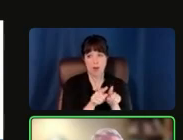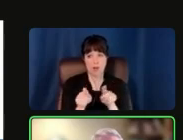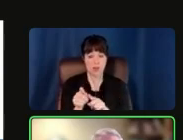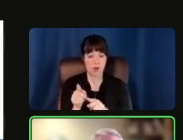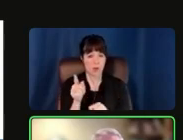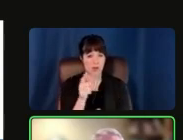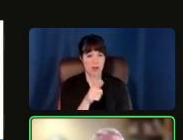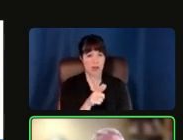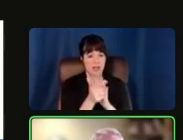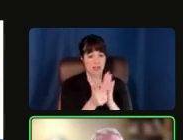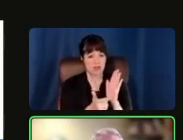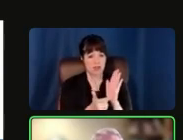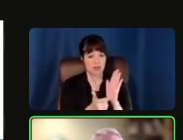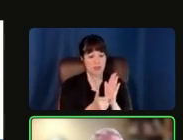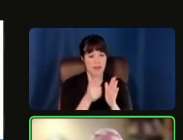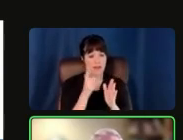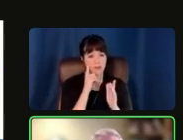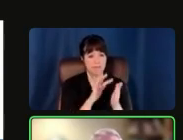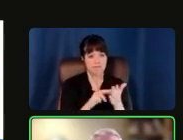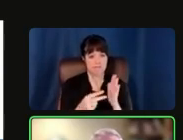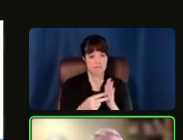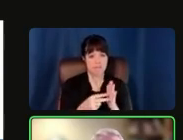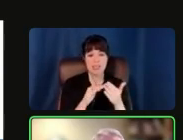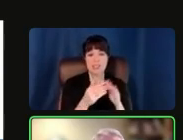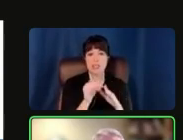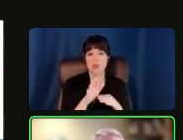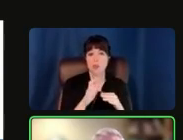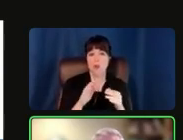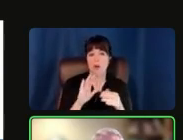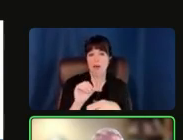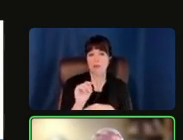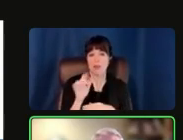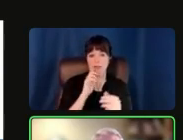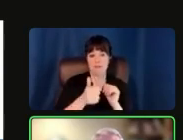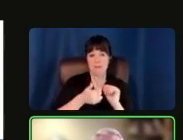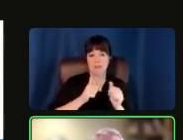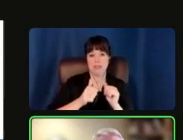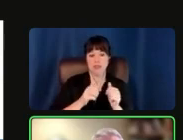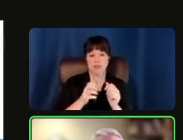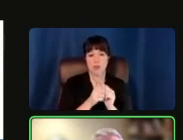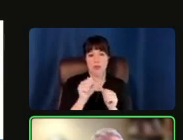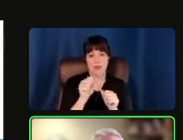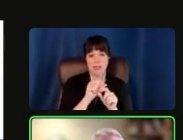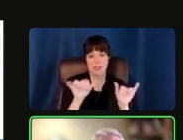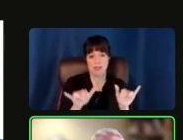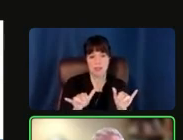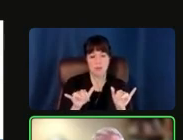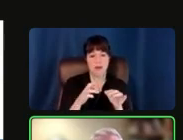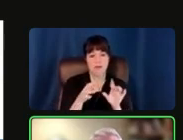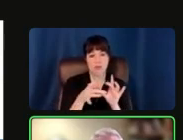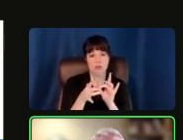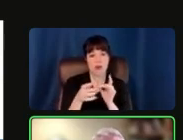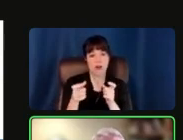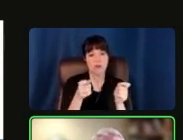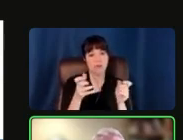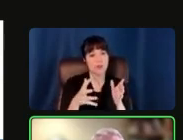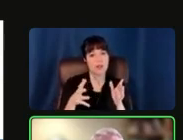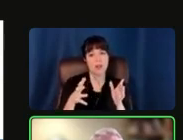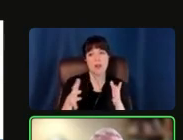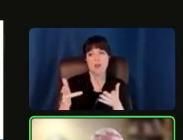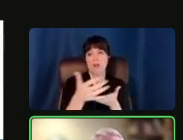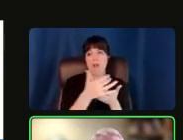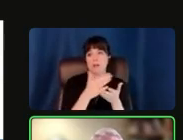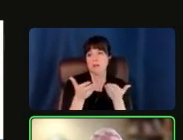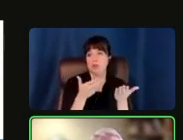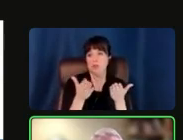is that a city or county may displace competition with a system of regulated collection service by issuing franchises,